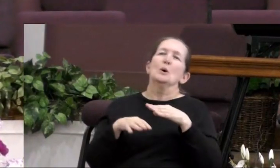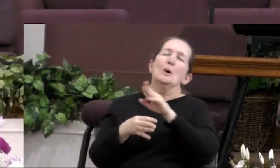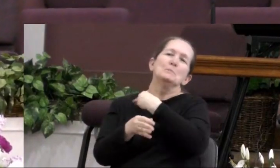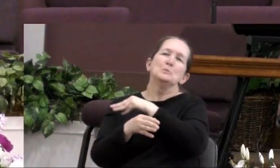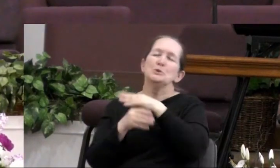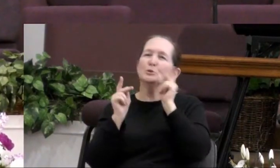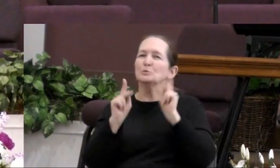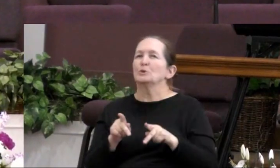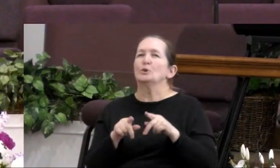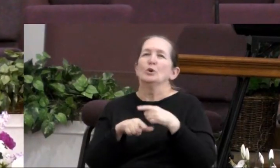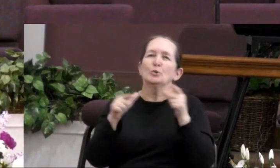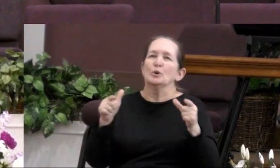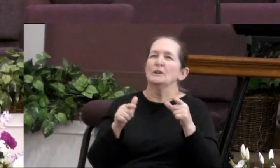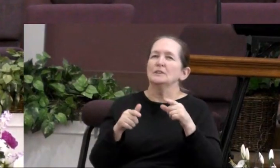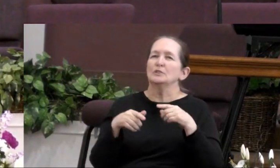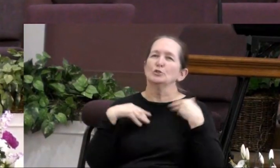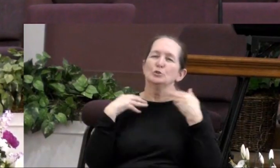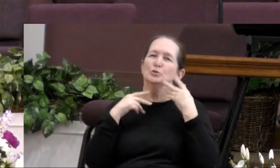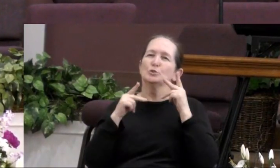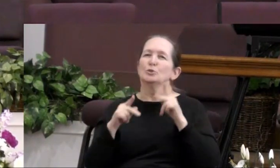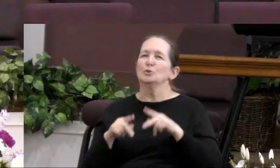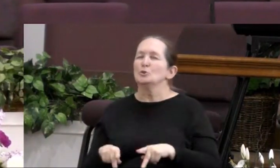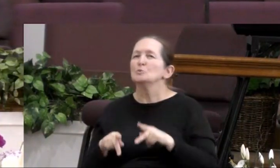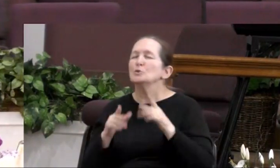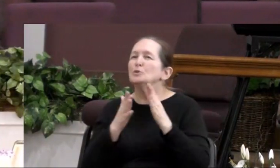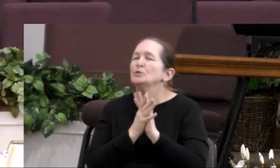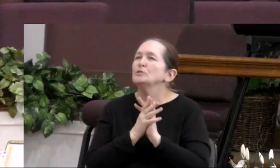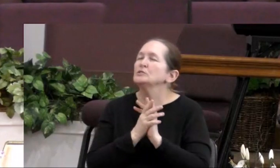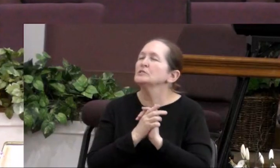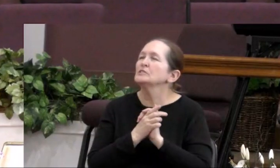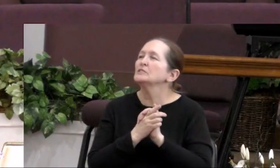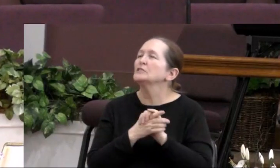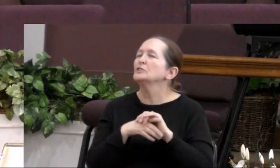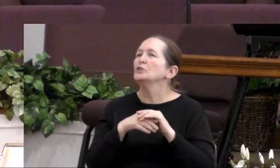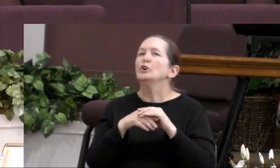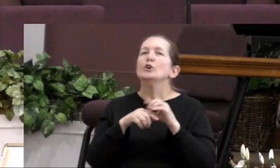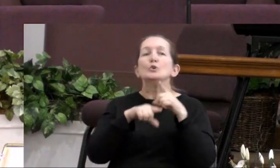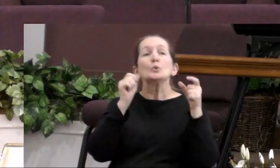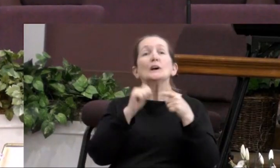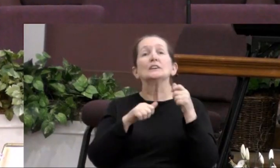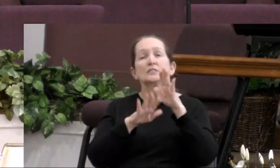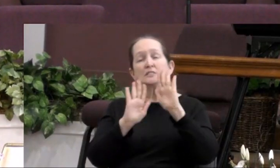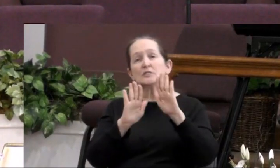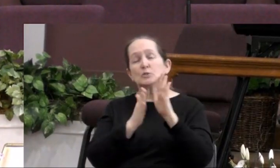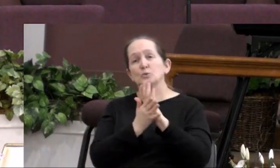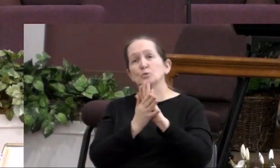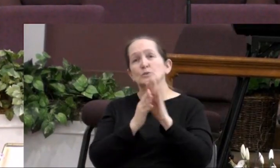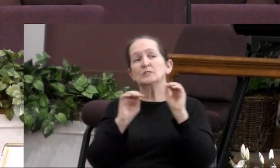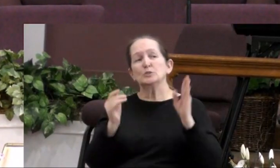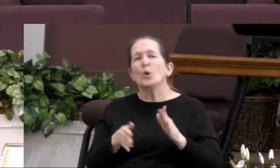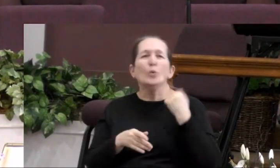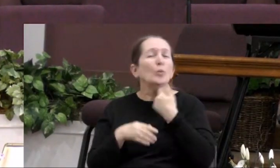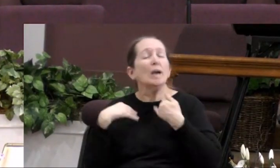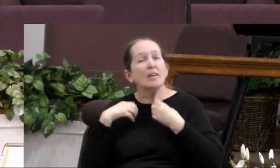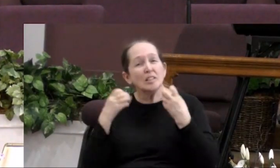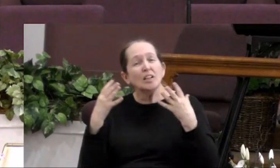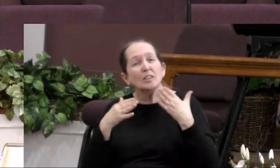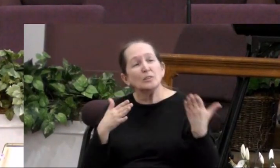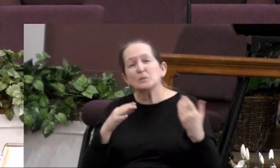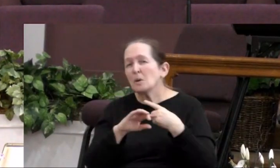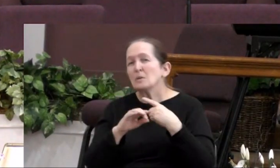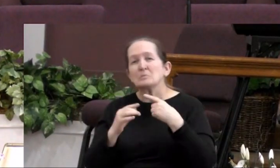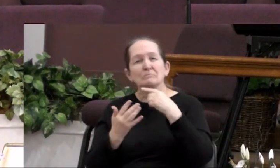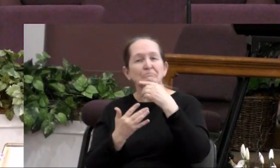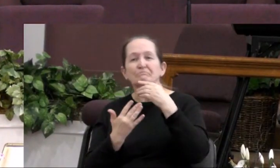doing youth, the greatest Sunday school teachers in the world, which we have a lot of those things, but it isn't about